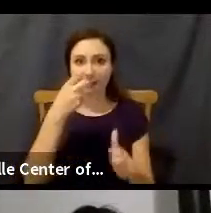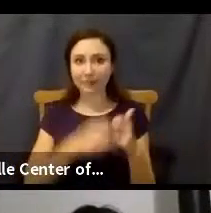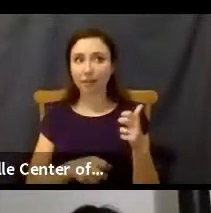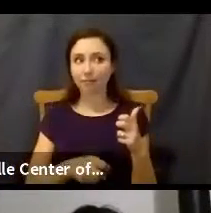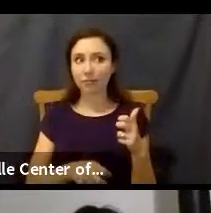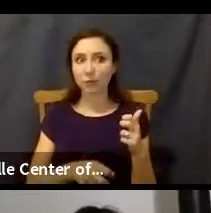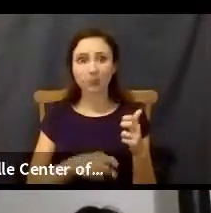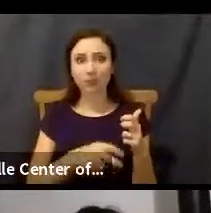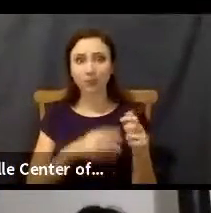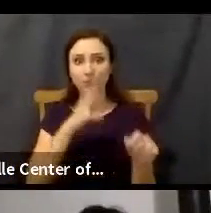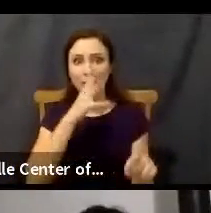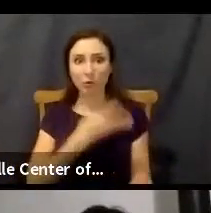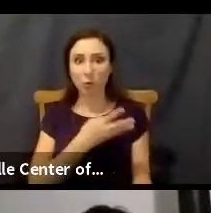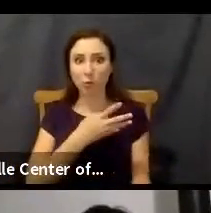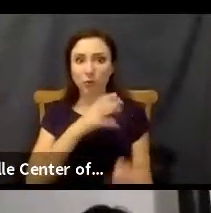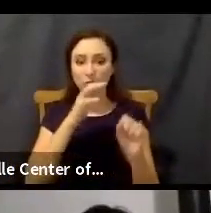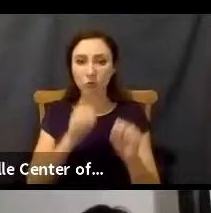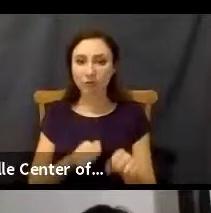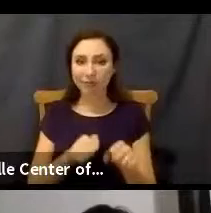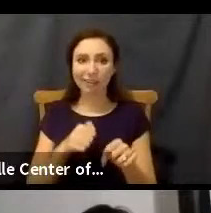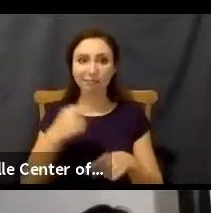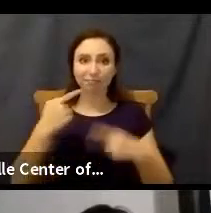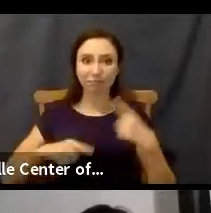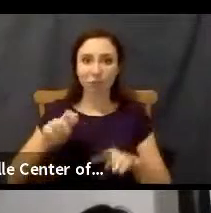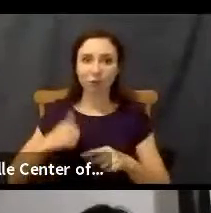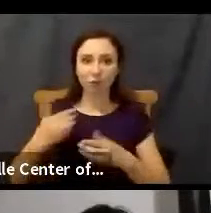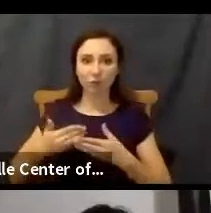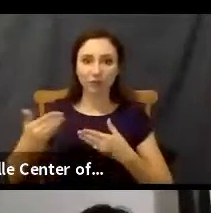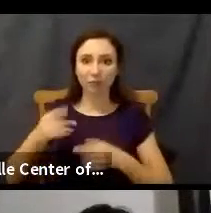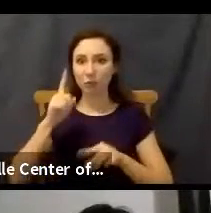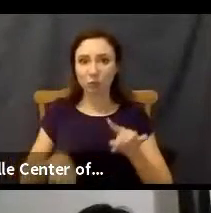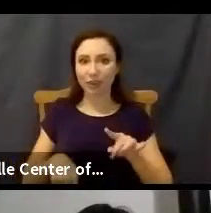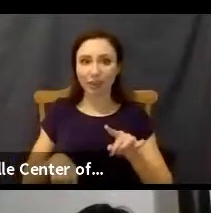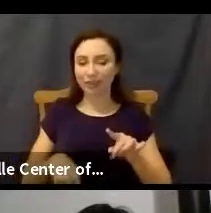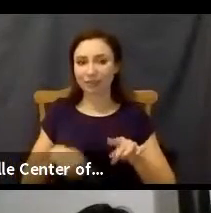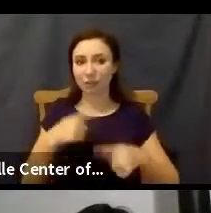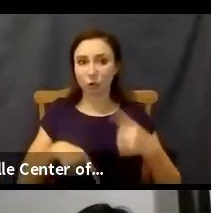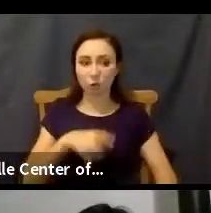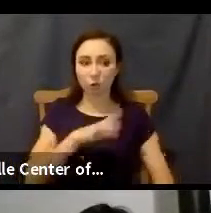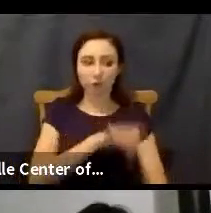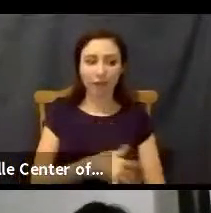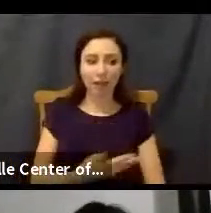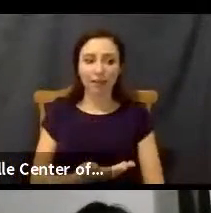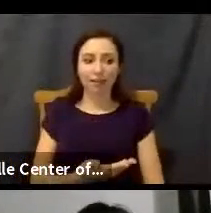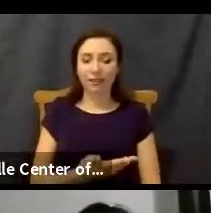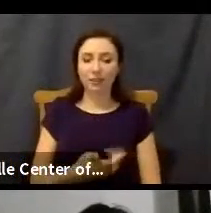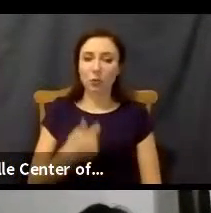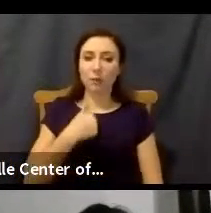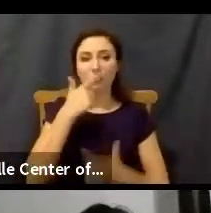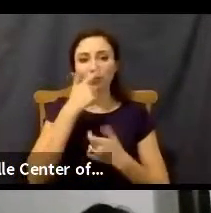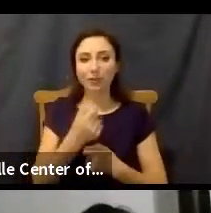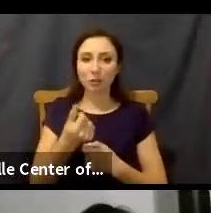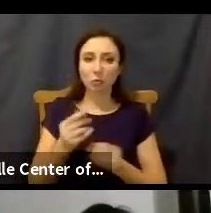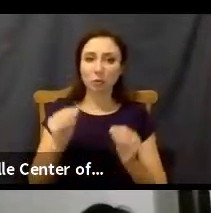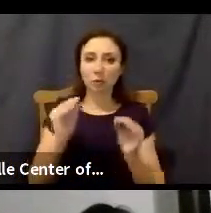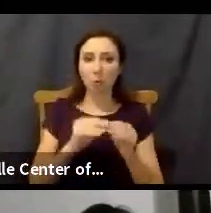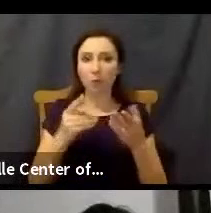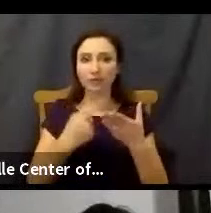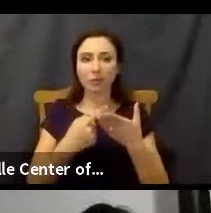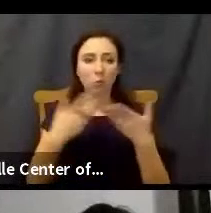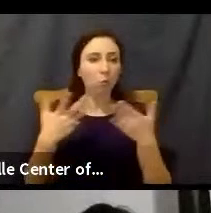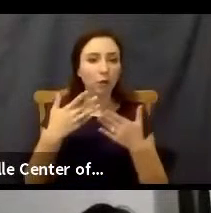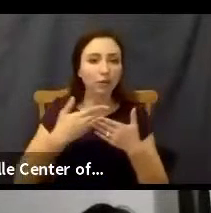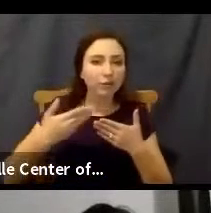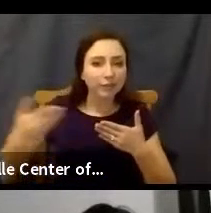than a lot of the other things that we're dealing with. So, I'd be interested in just a little bit of discussion. I mean, what are those things?